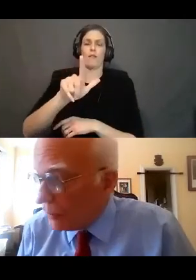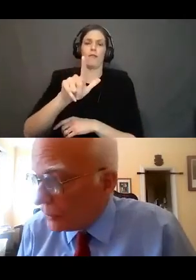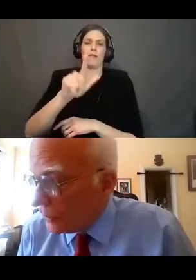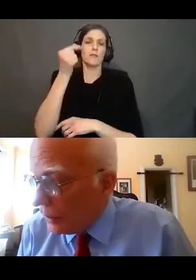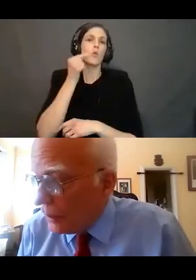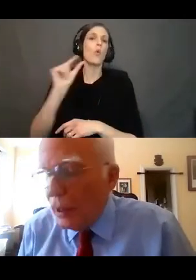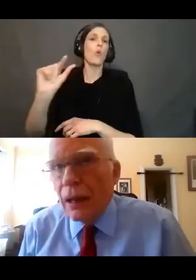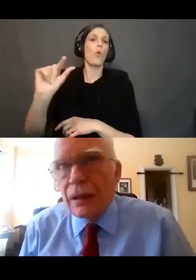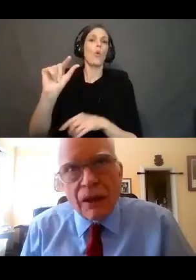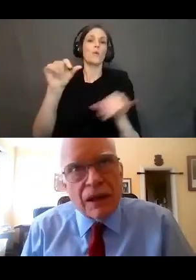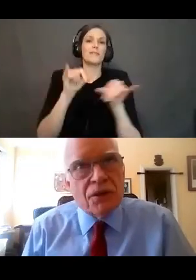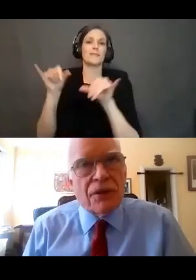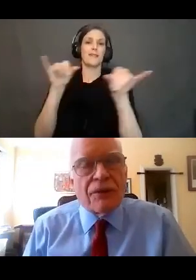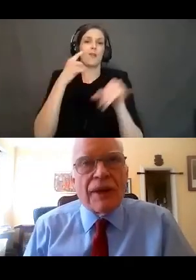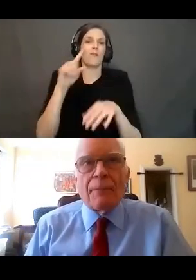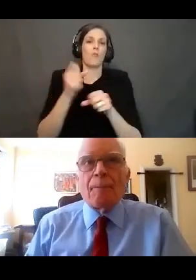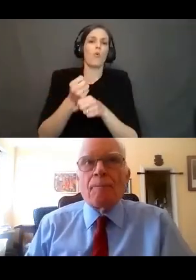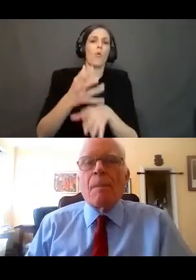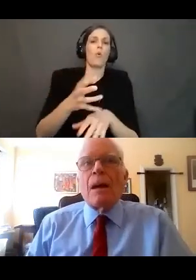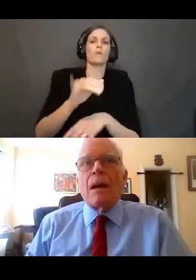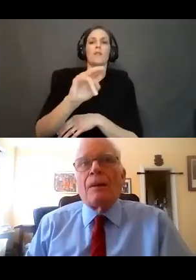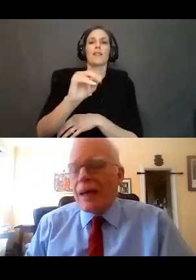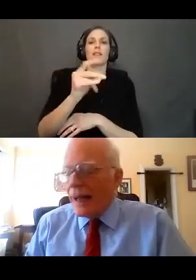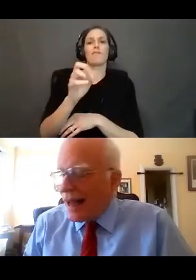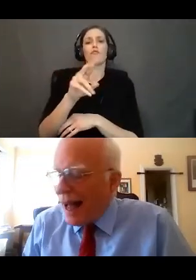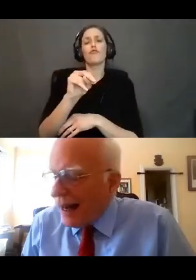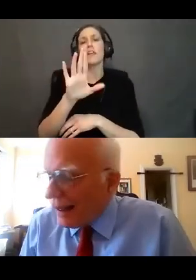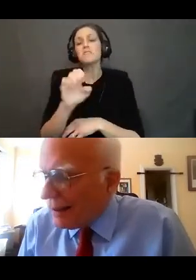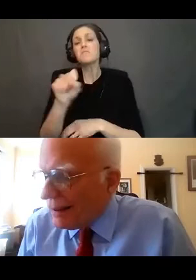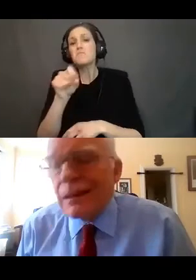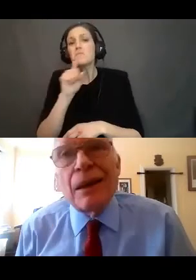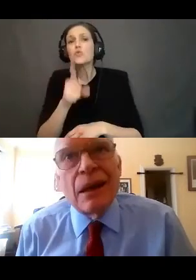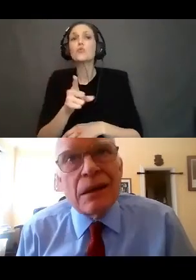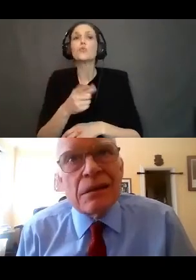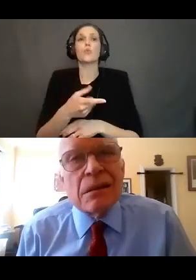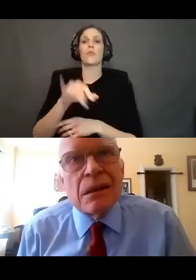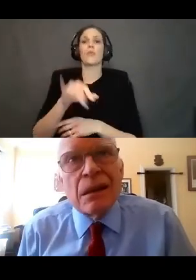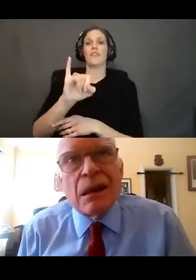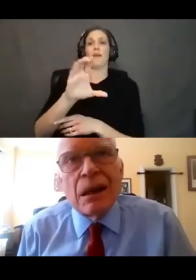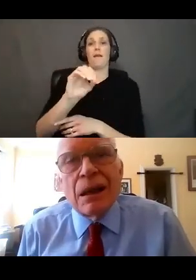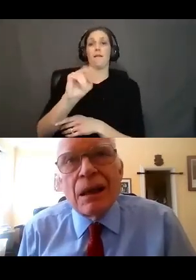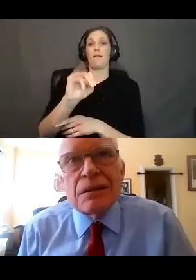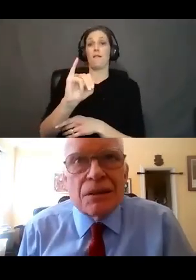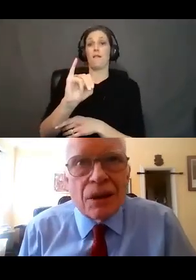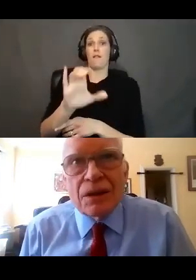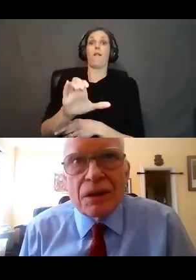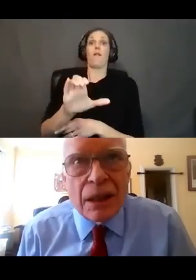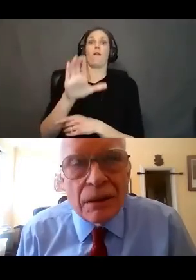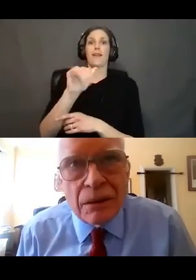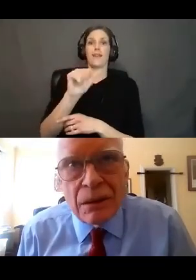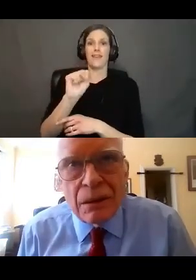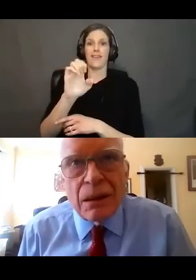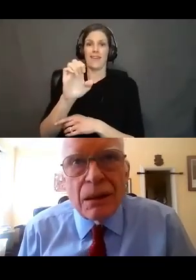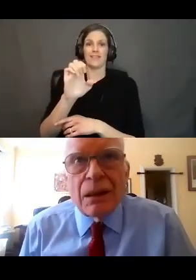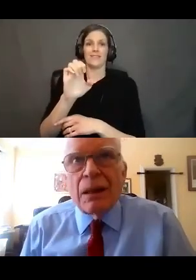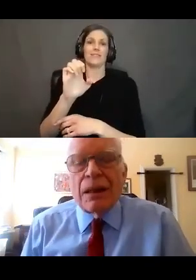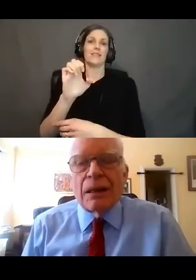causal inference. There's a lot of truth in that. The iconic case is the drug trial.